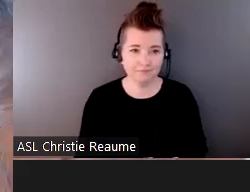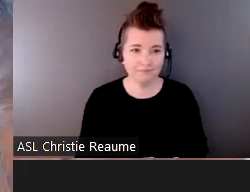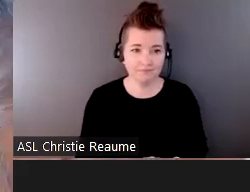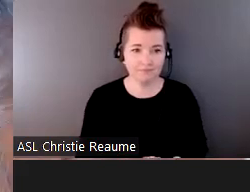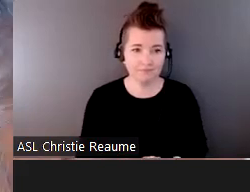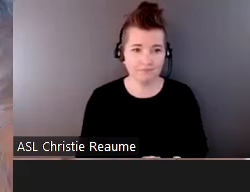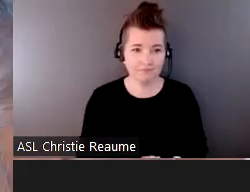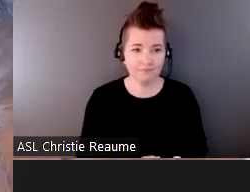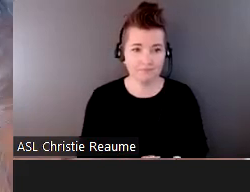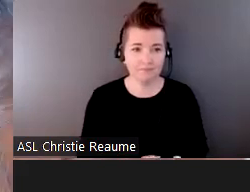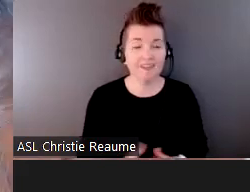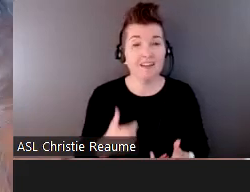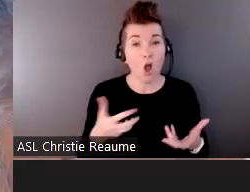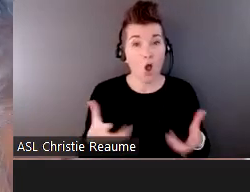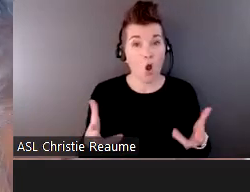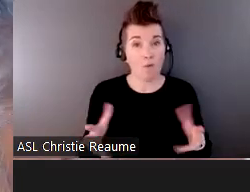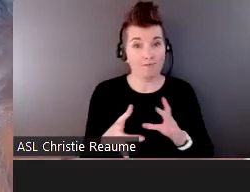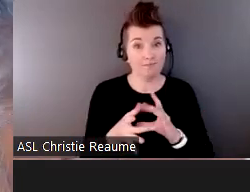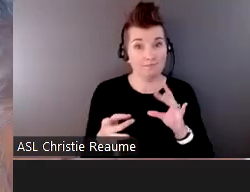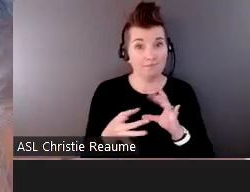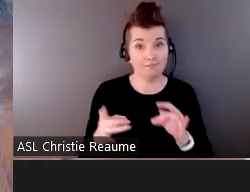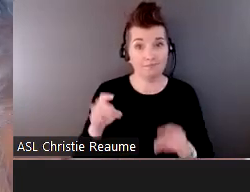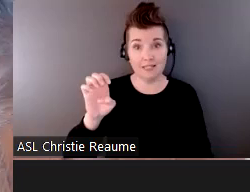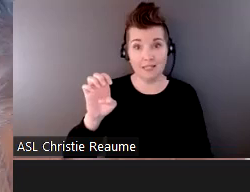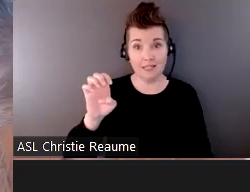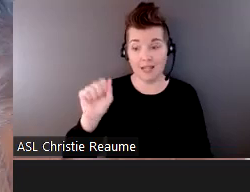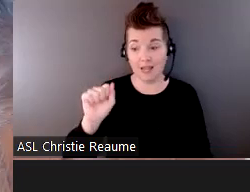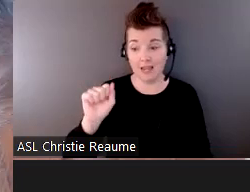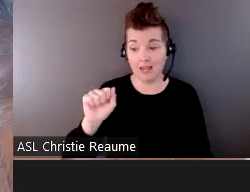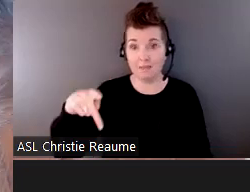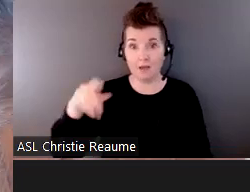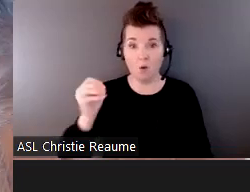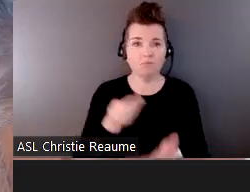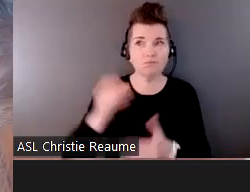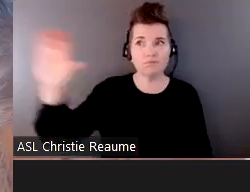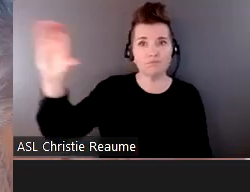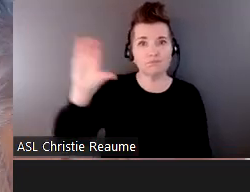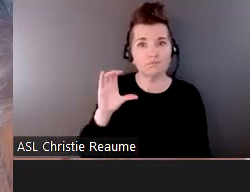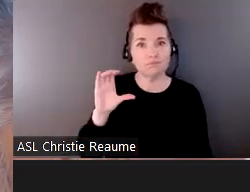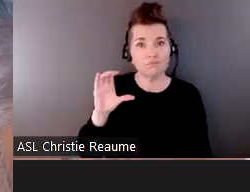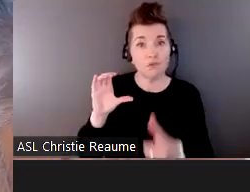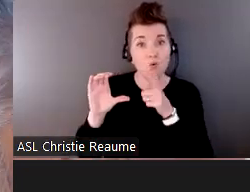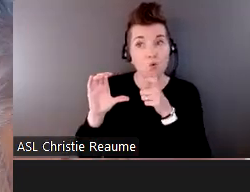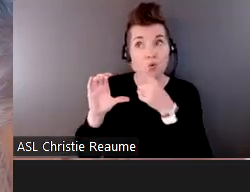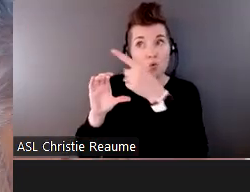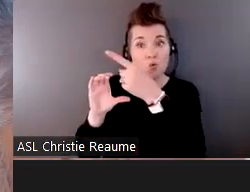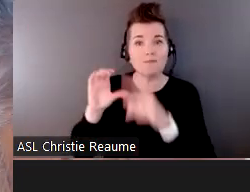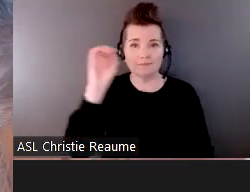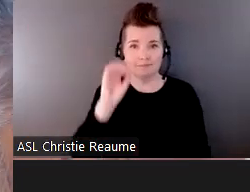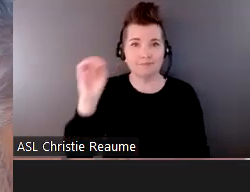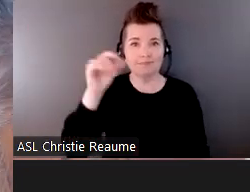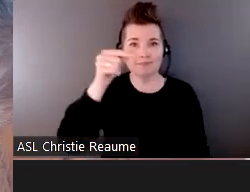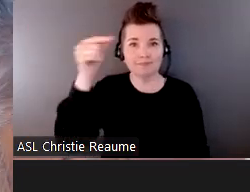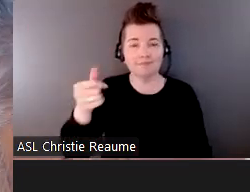so as I mentioned um just in terms of our funding for our organization we are funded through the Ontario government under the